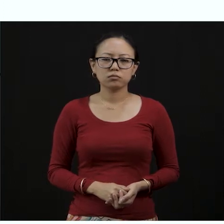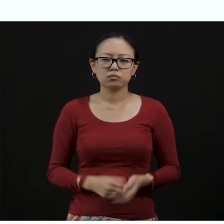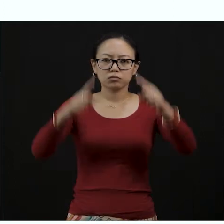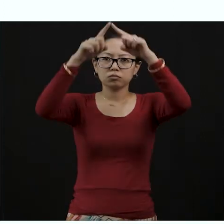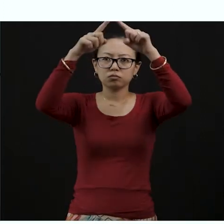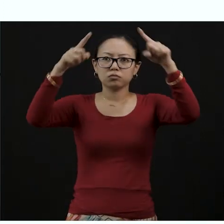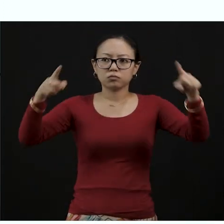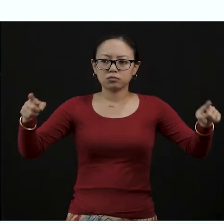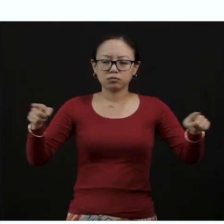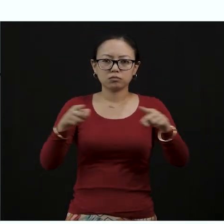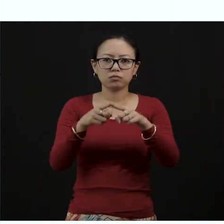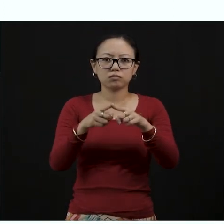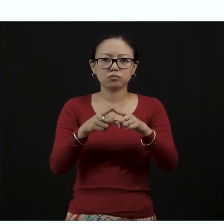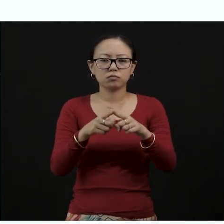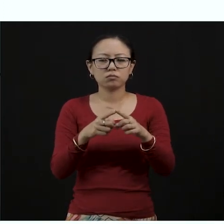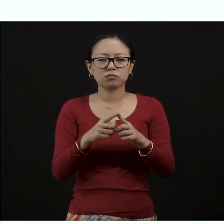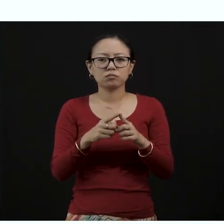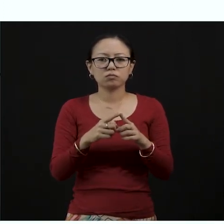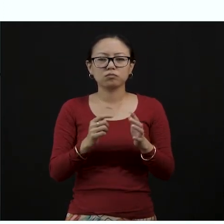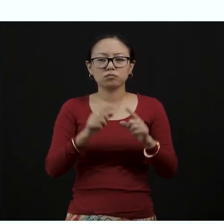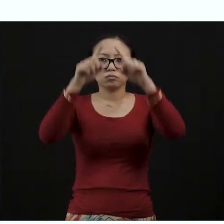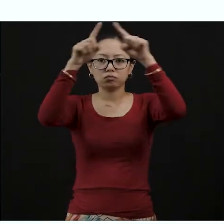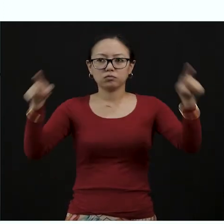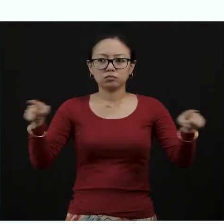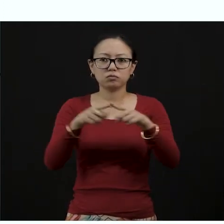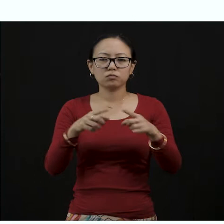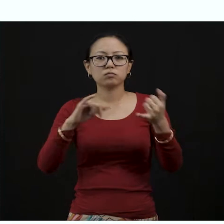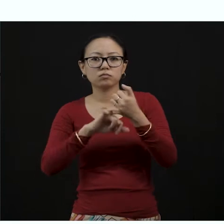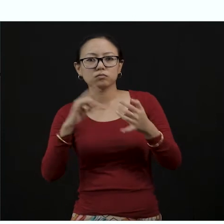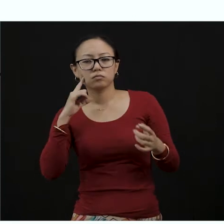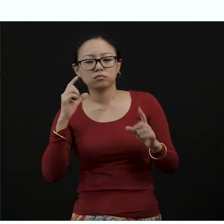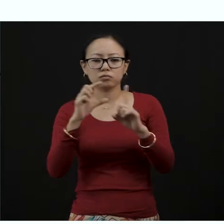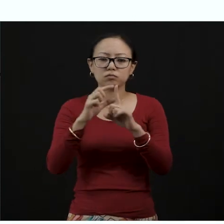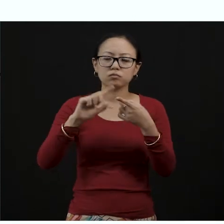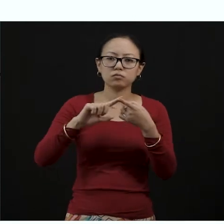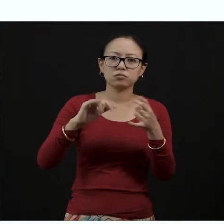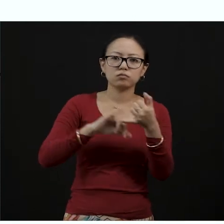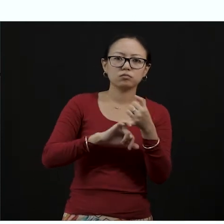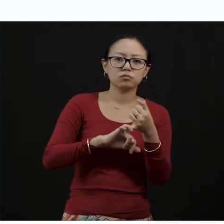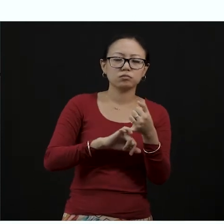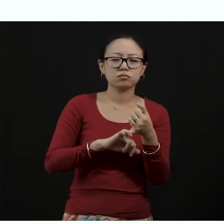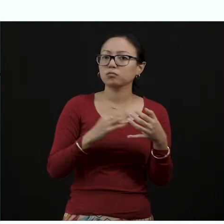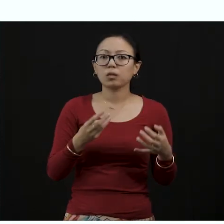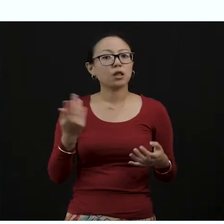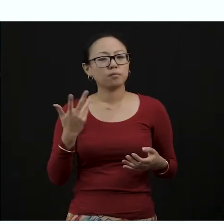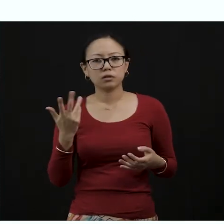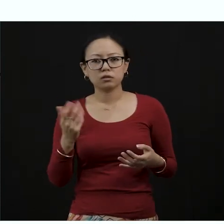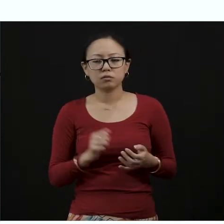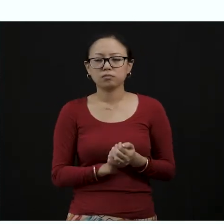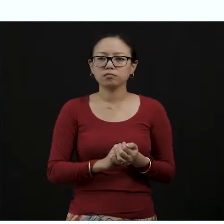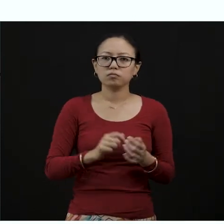A triangle has dash sides and dash vertices. So it has 3